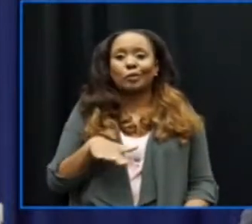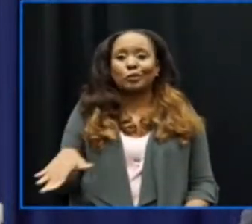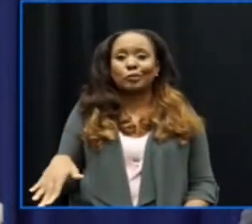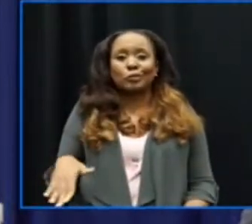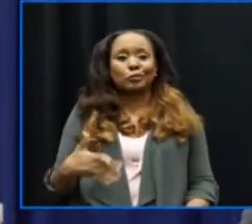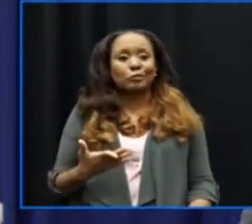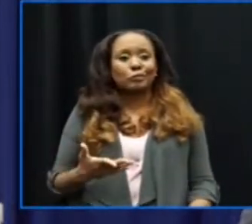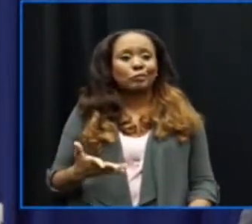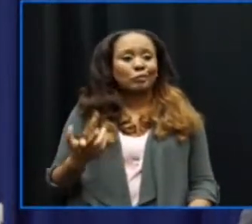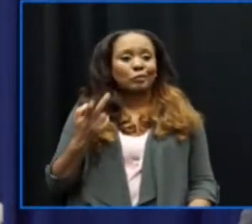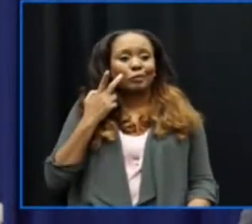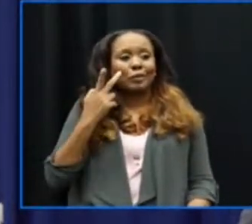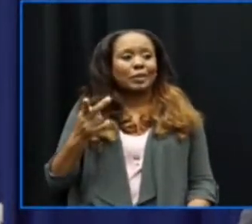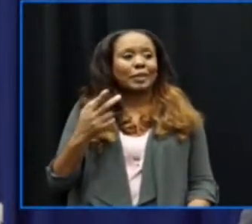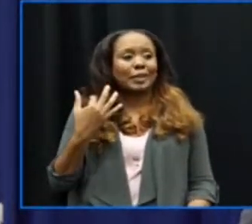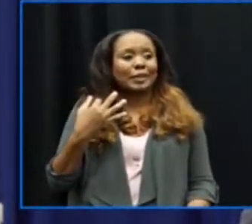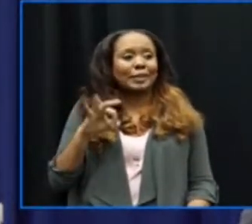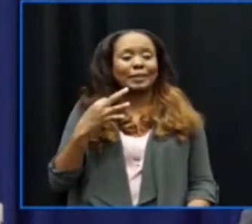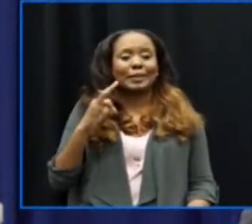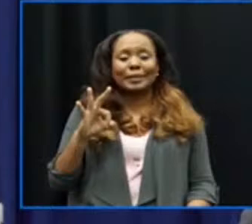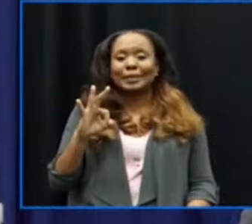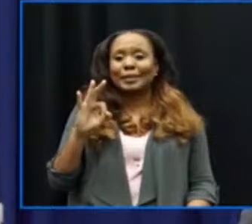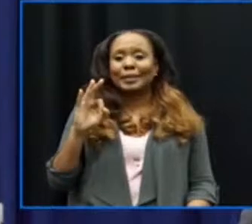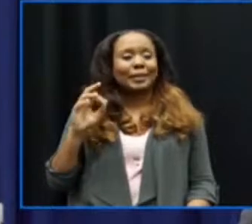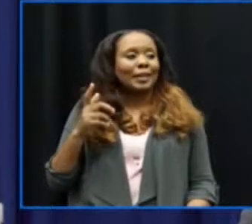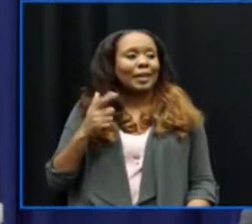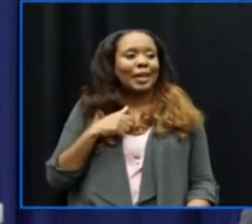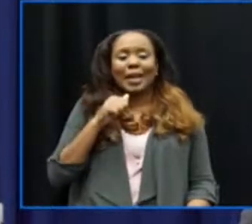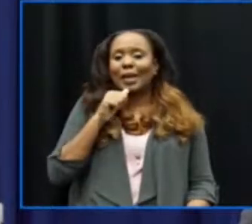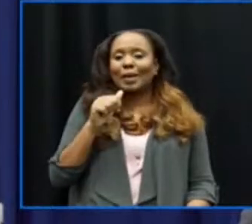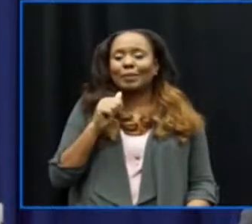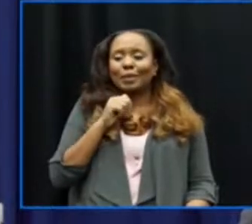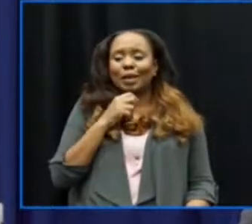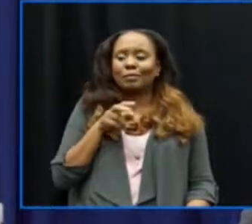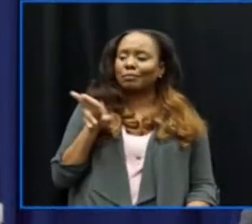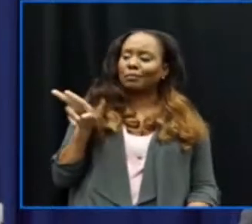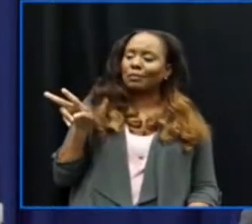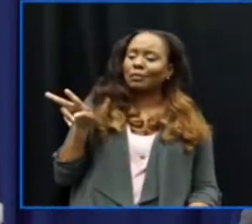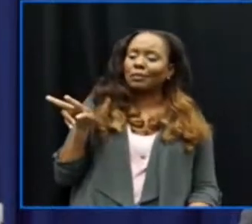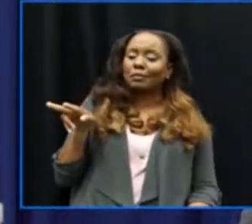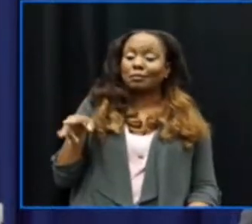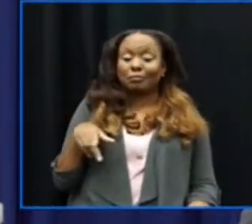person that we were seeing in 19. I'm not looking to my left at all.